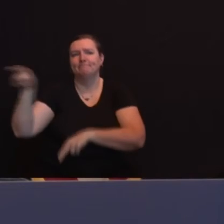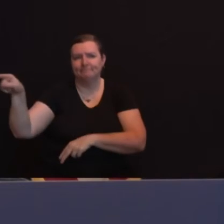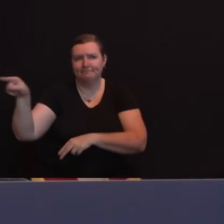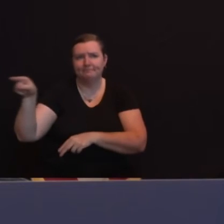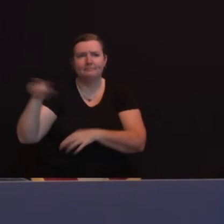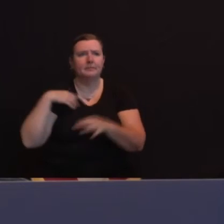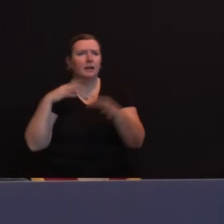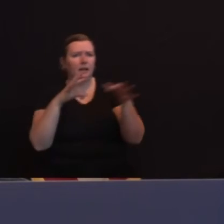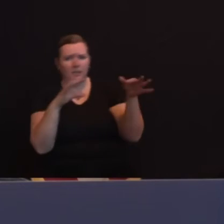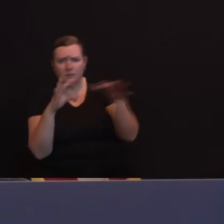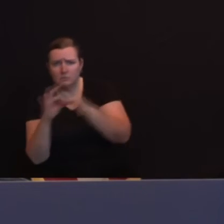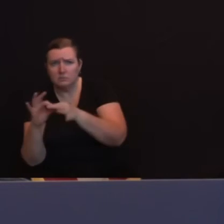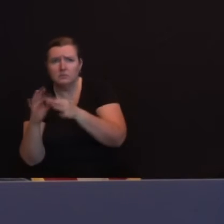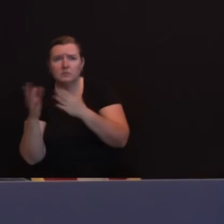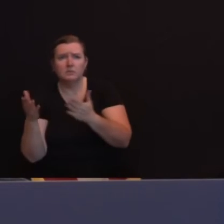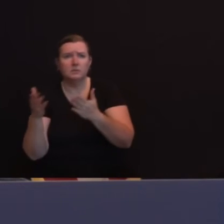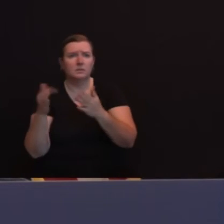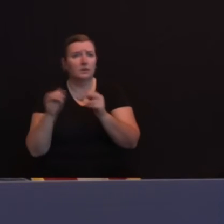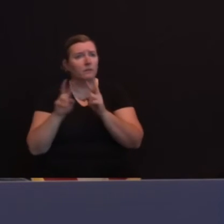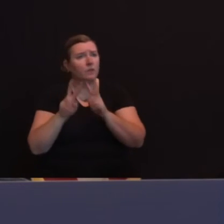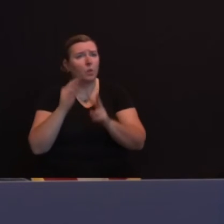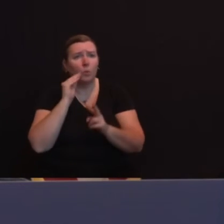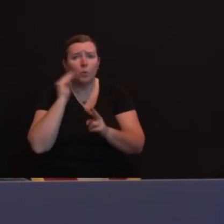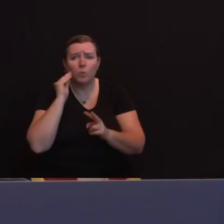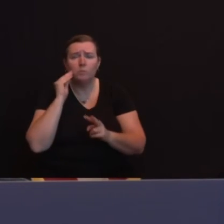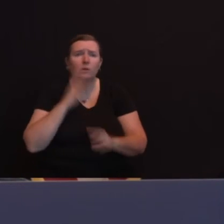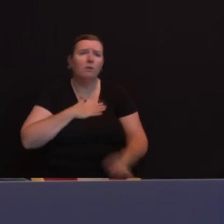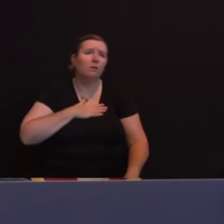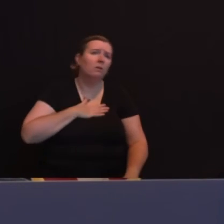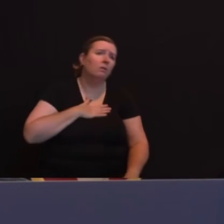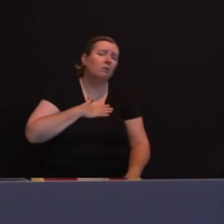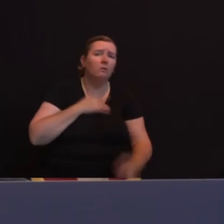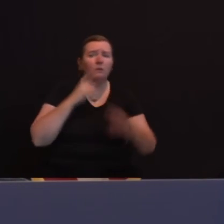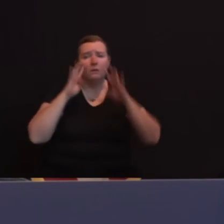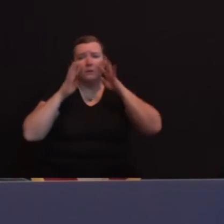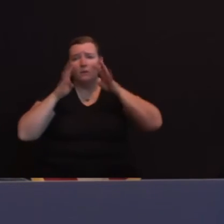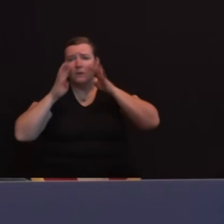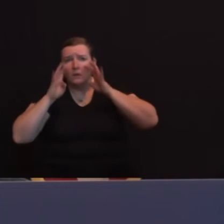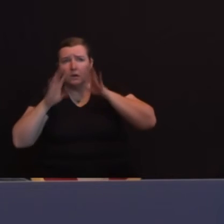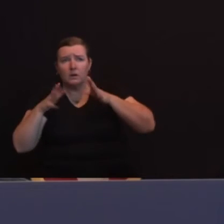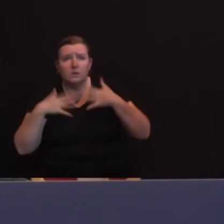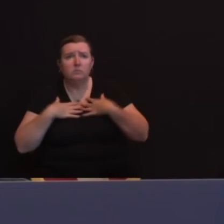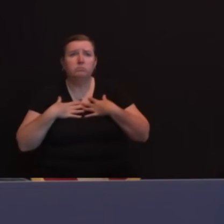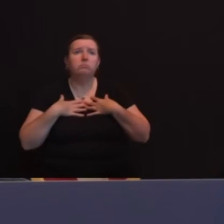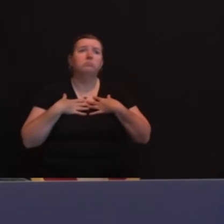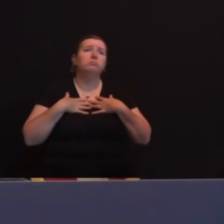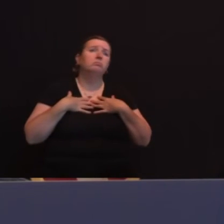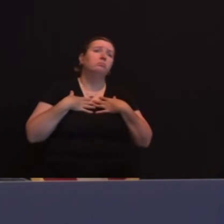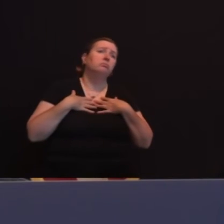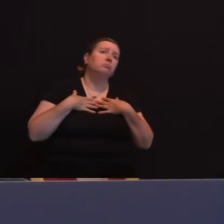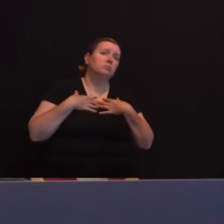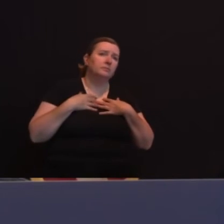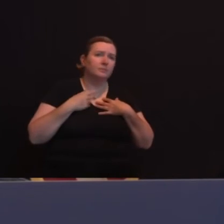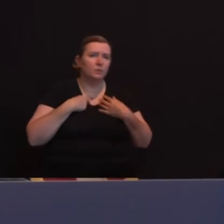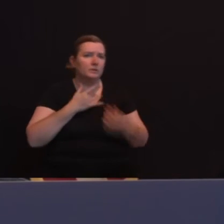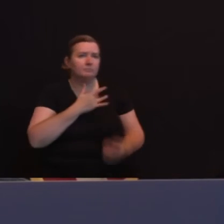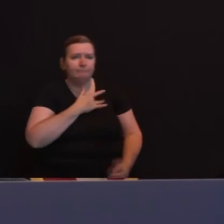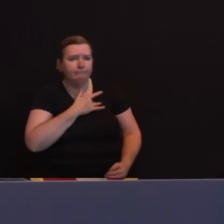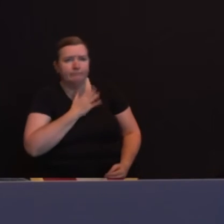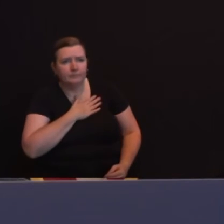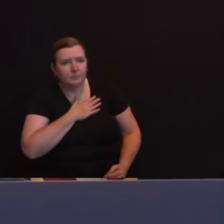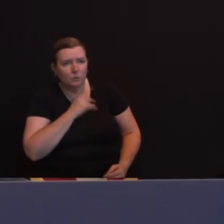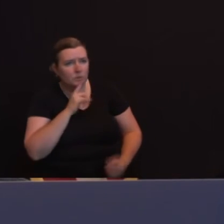on the phone how grateful that was that we were able to do that. So he will be missed, that distinct voice and